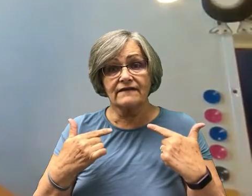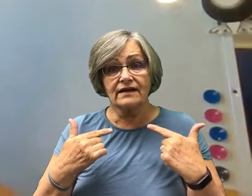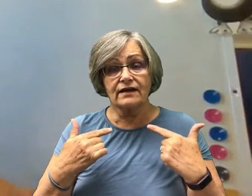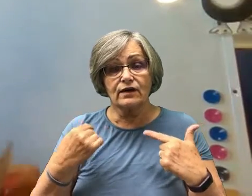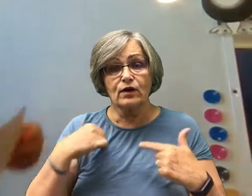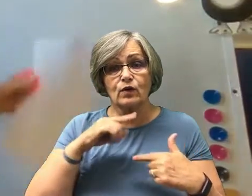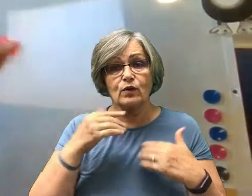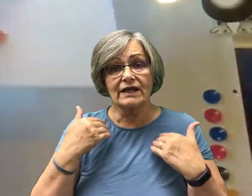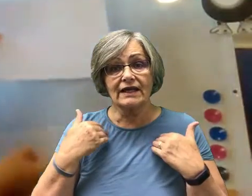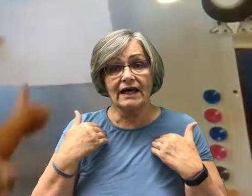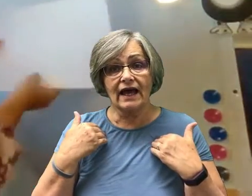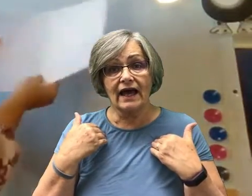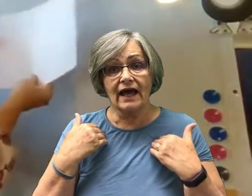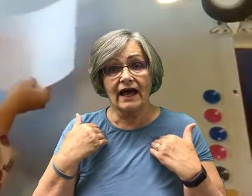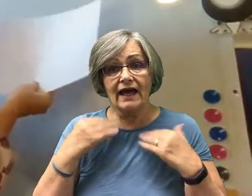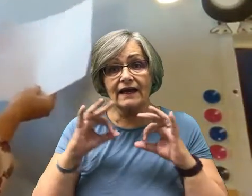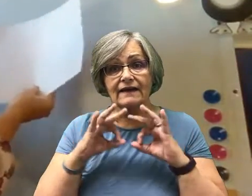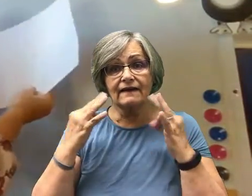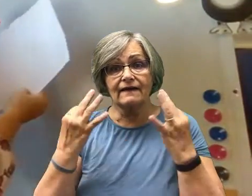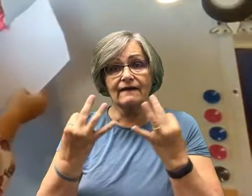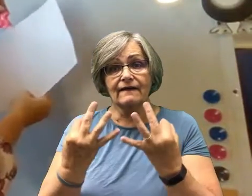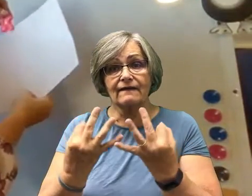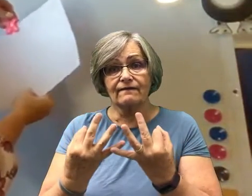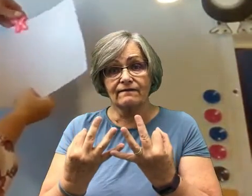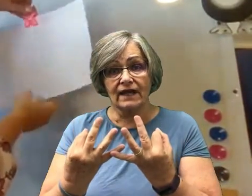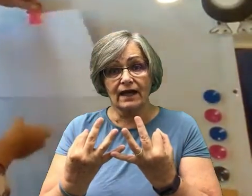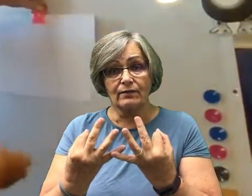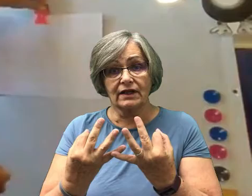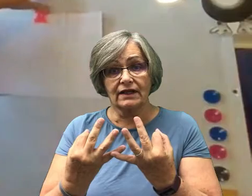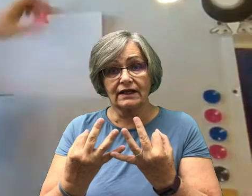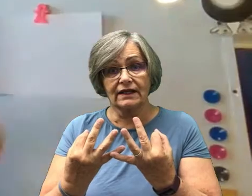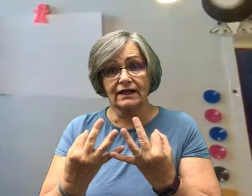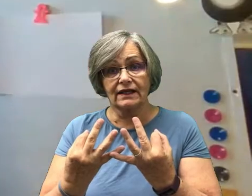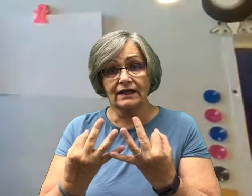life is we had family